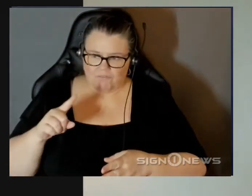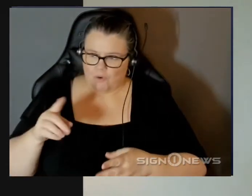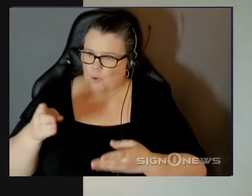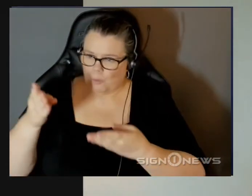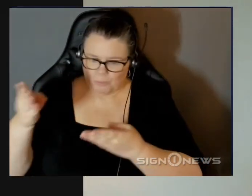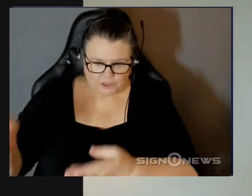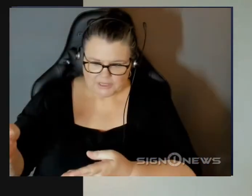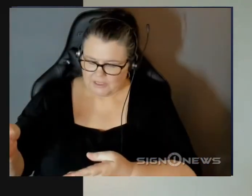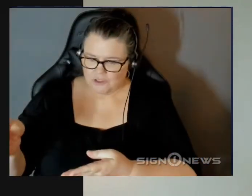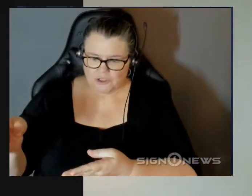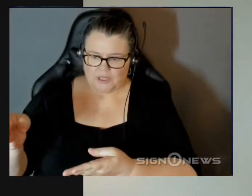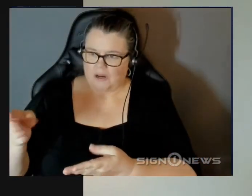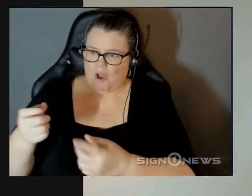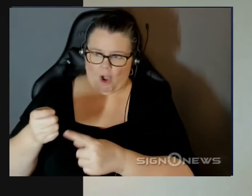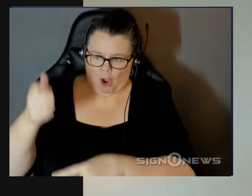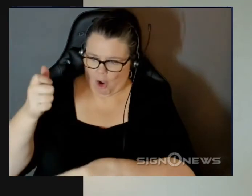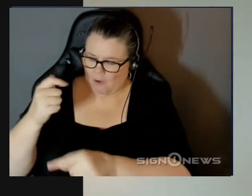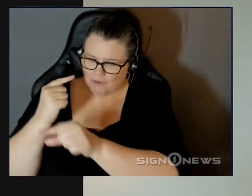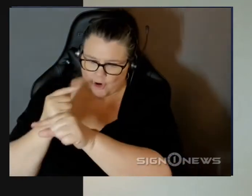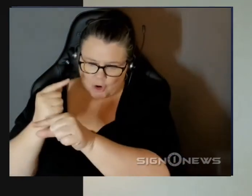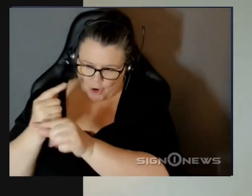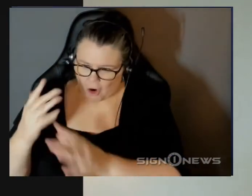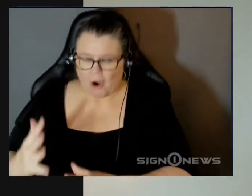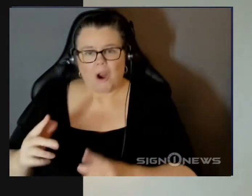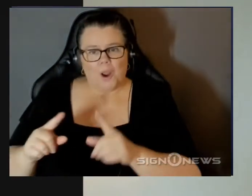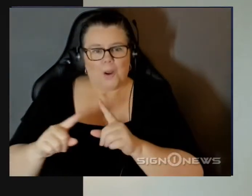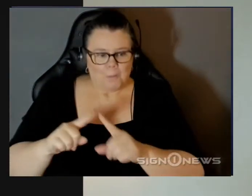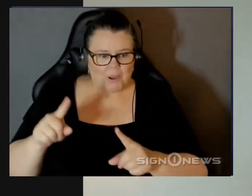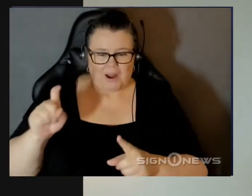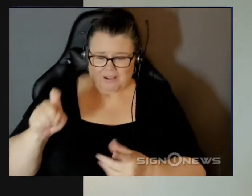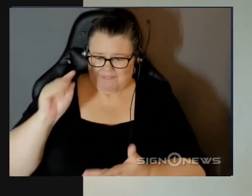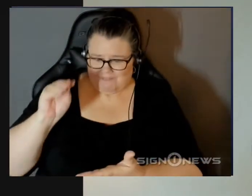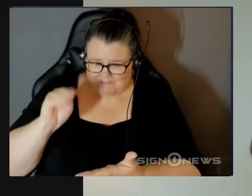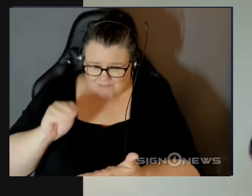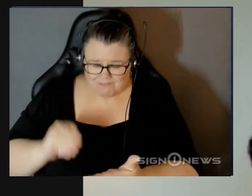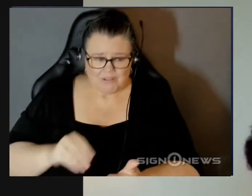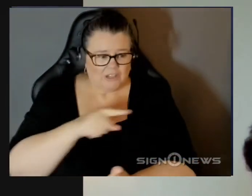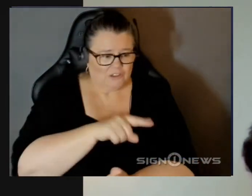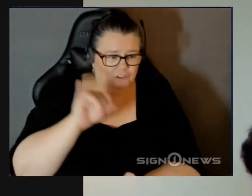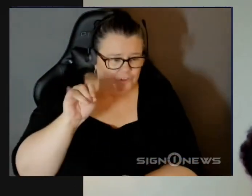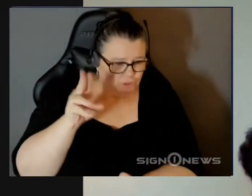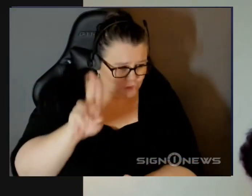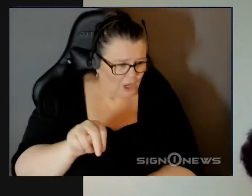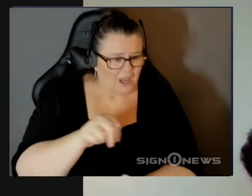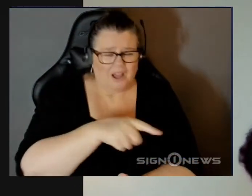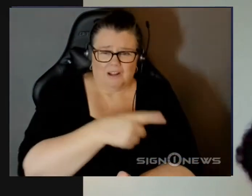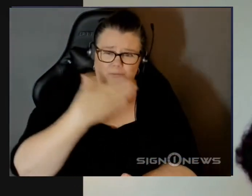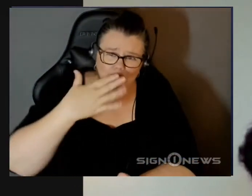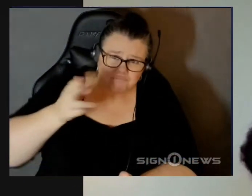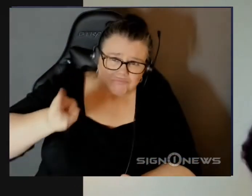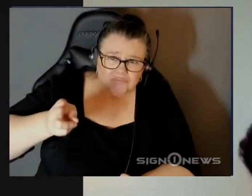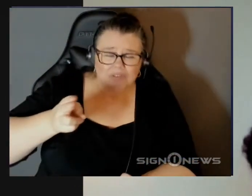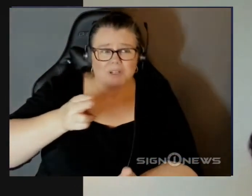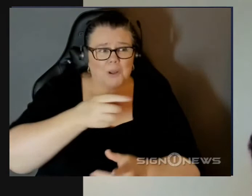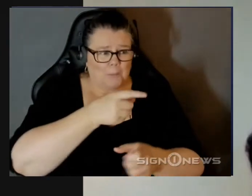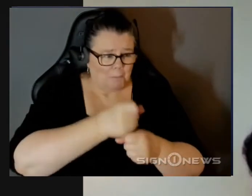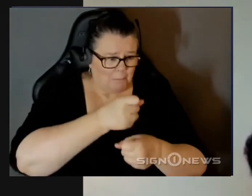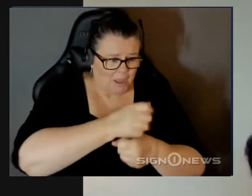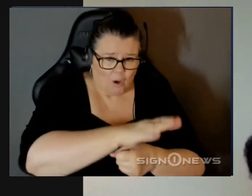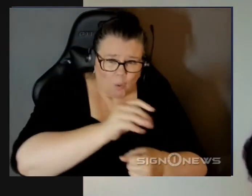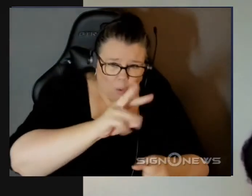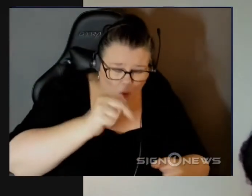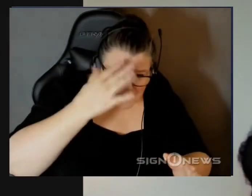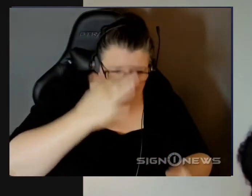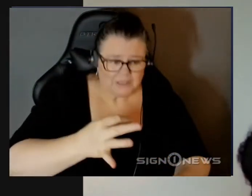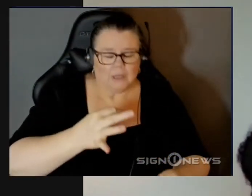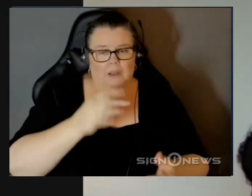work of John having that history of decision-making process and all those sorts of things. I think kind of to Bob's point, and Tana,